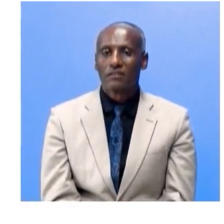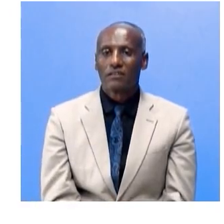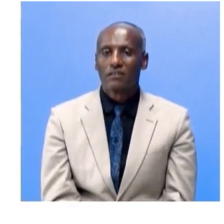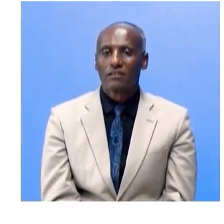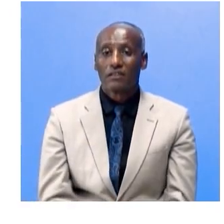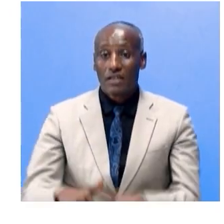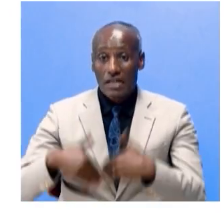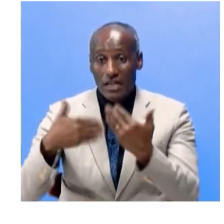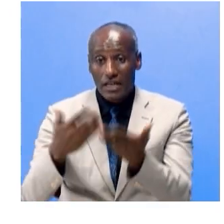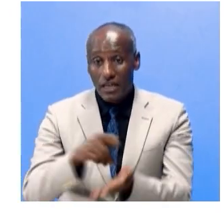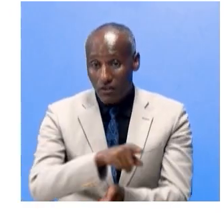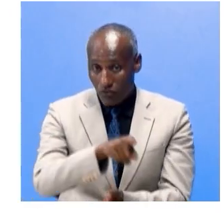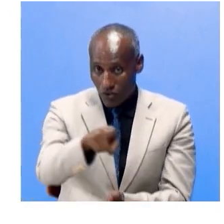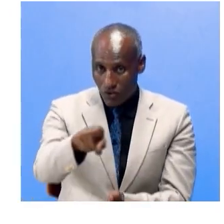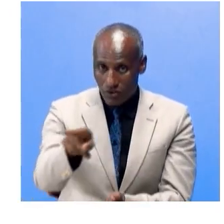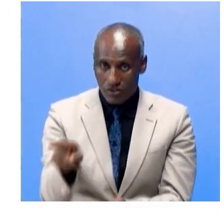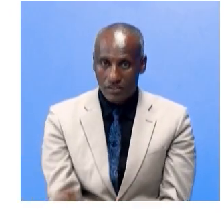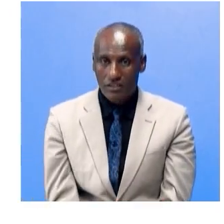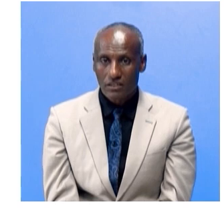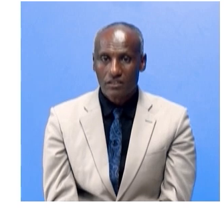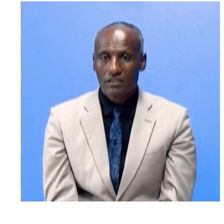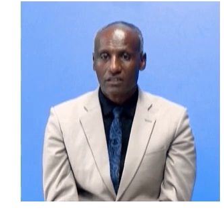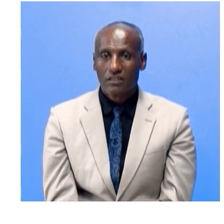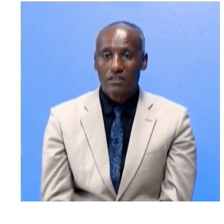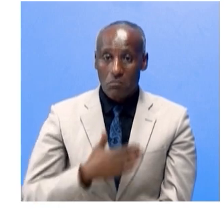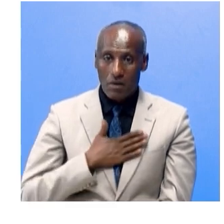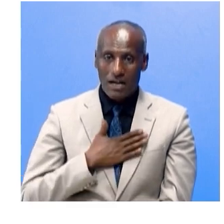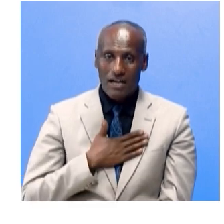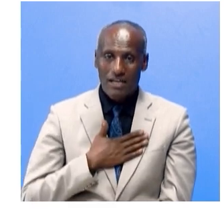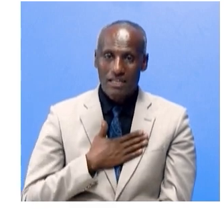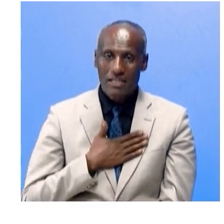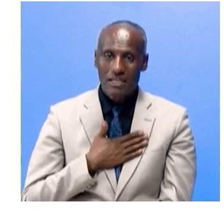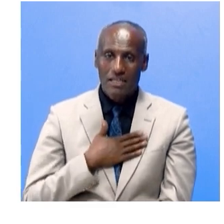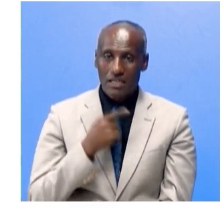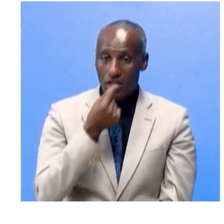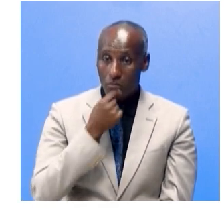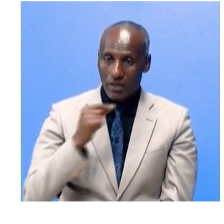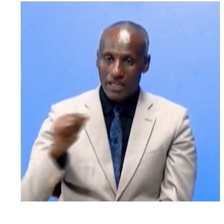give you. I cannot give you my pen.